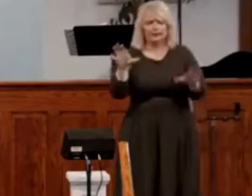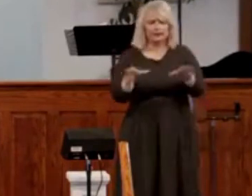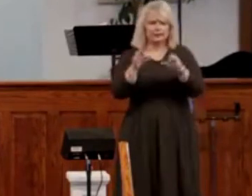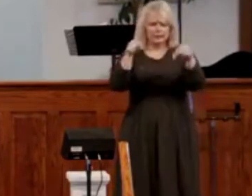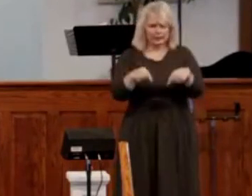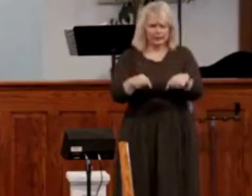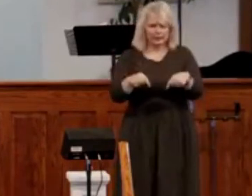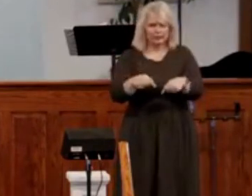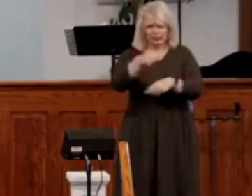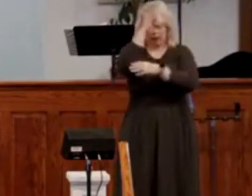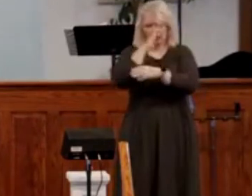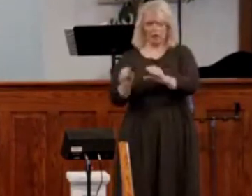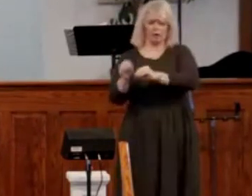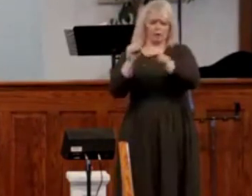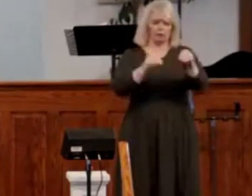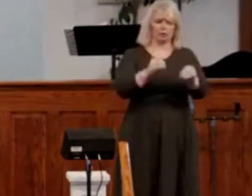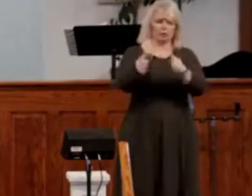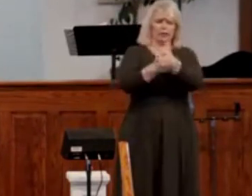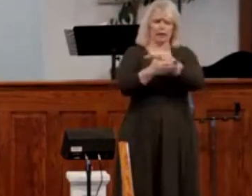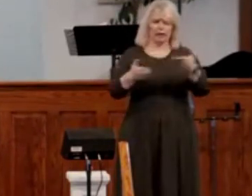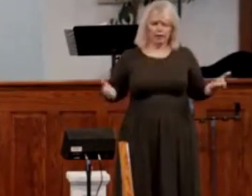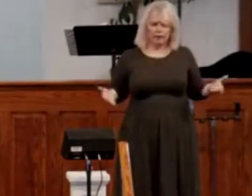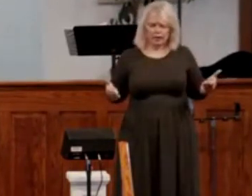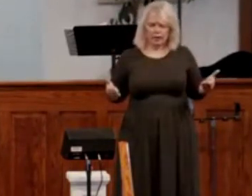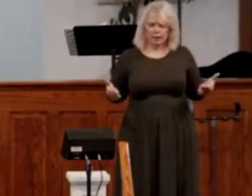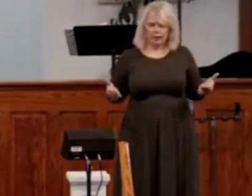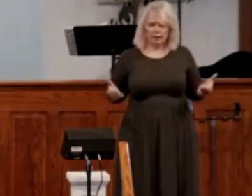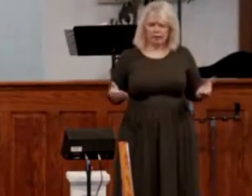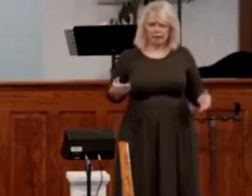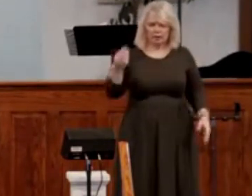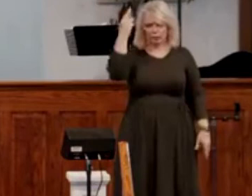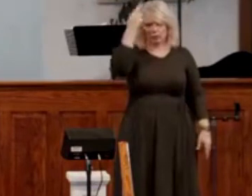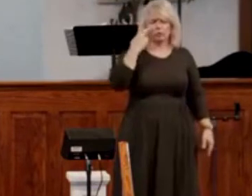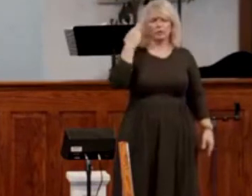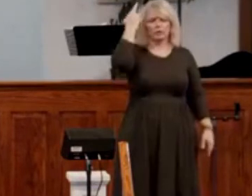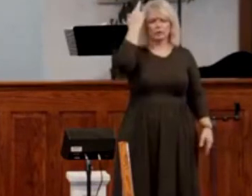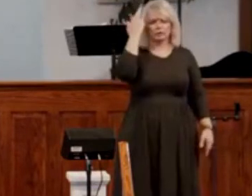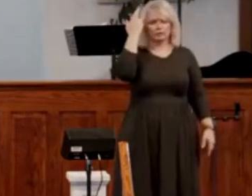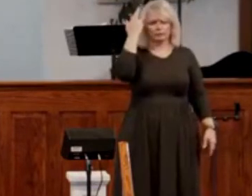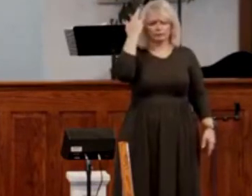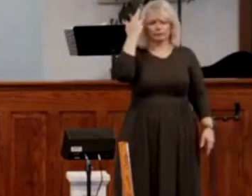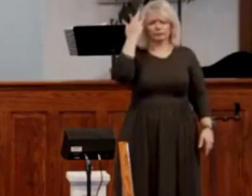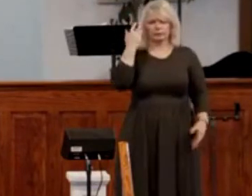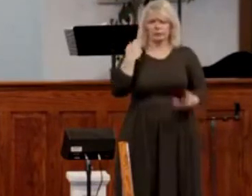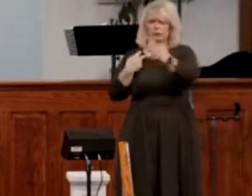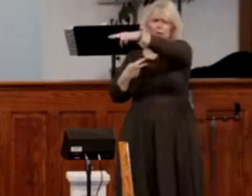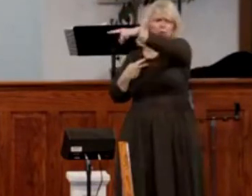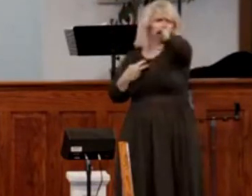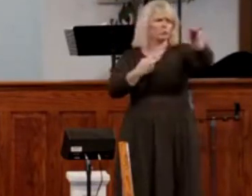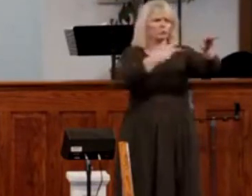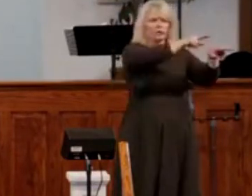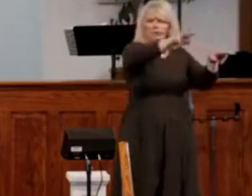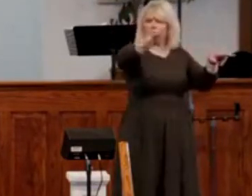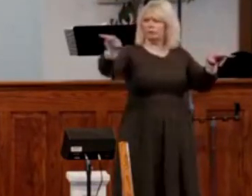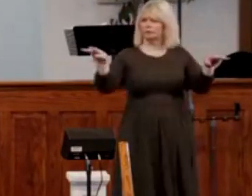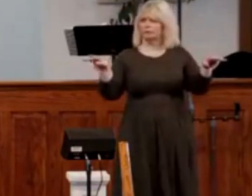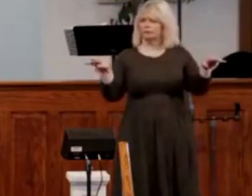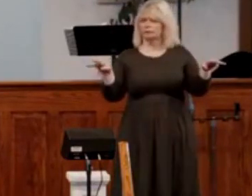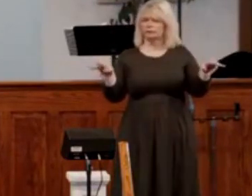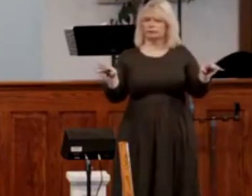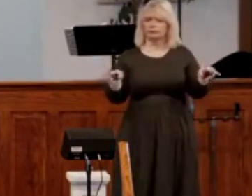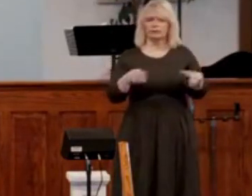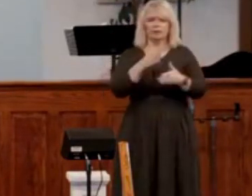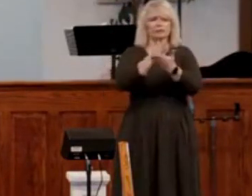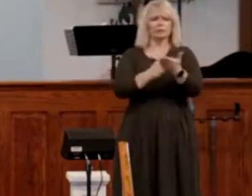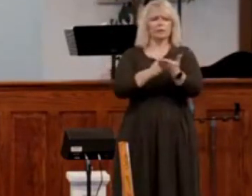God put you in every aspect of your life for a reason. So look around, because that's